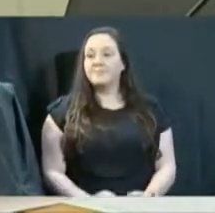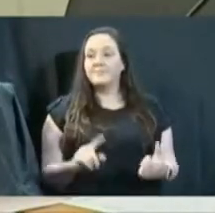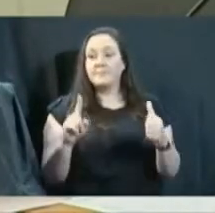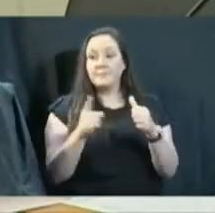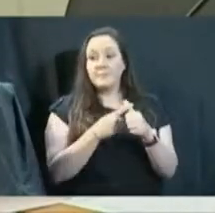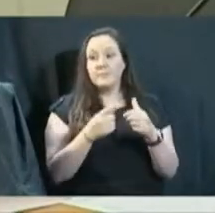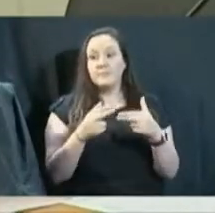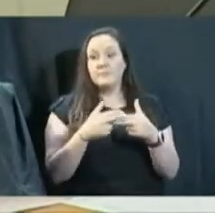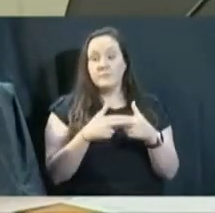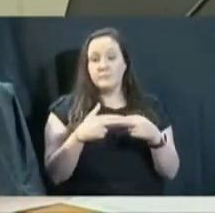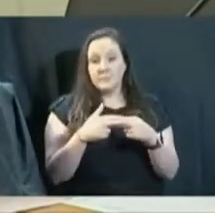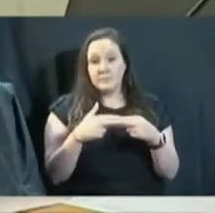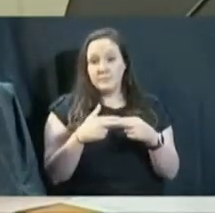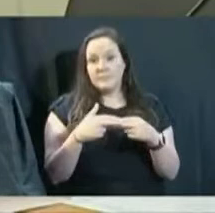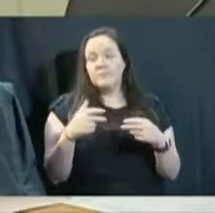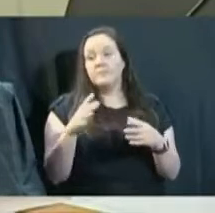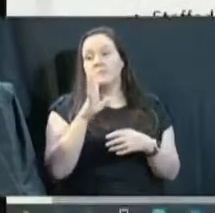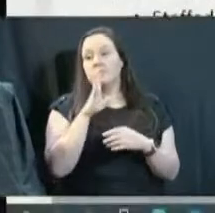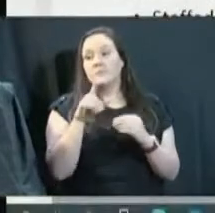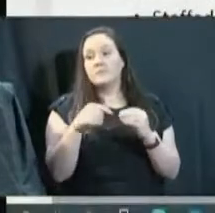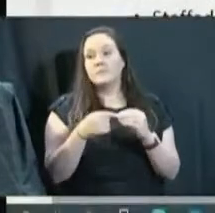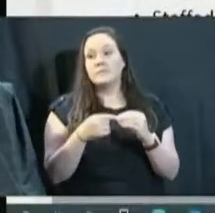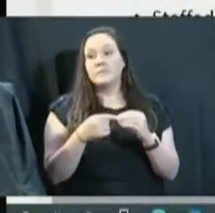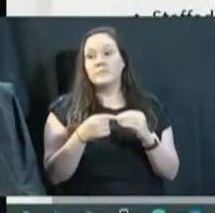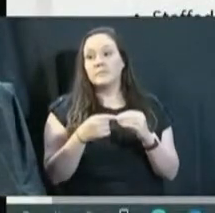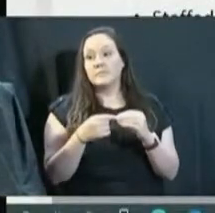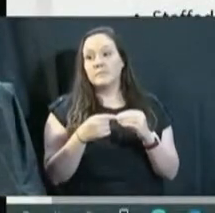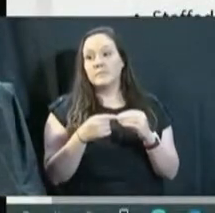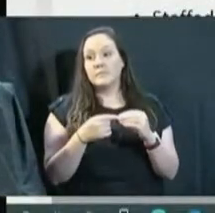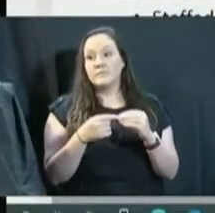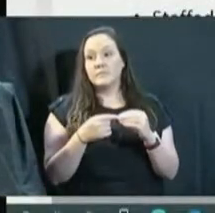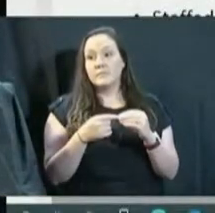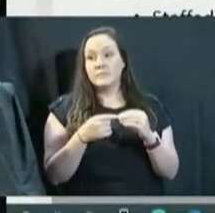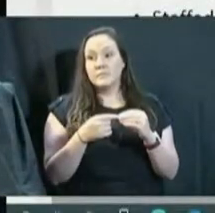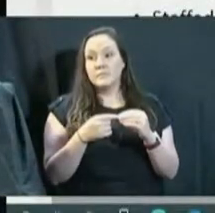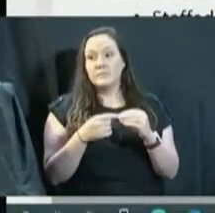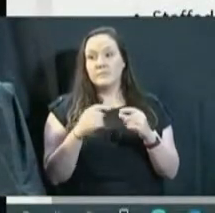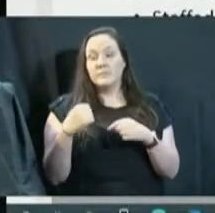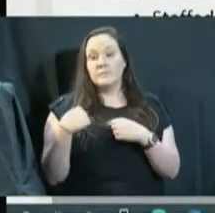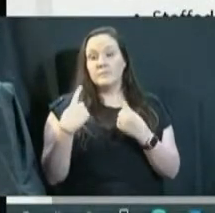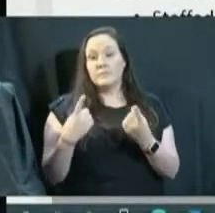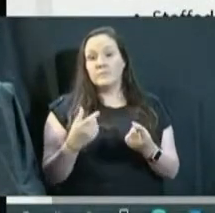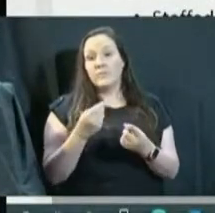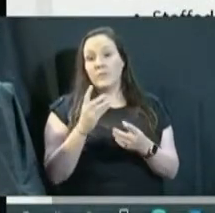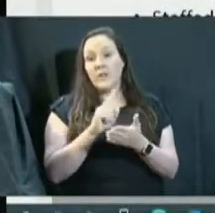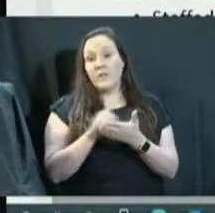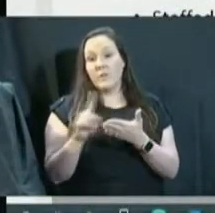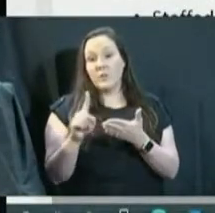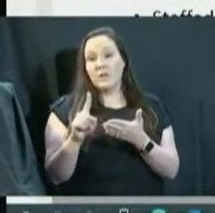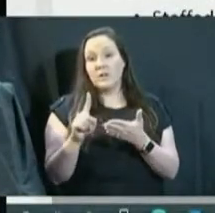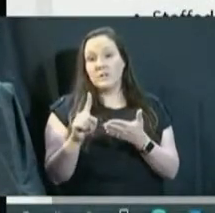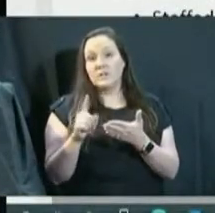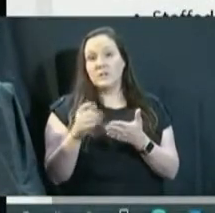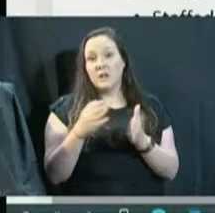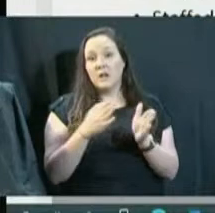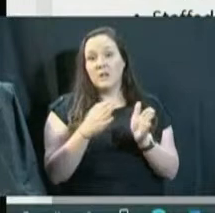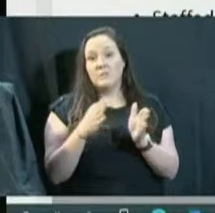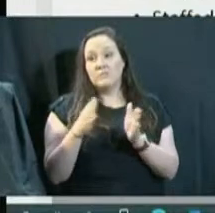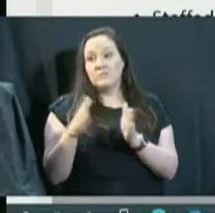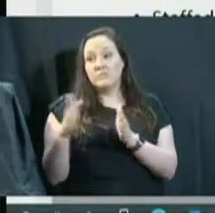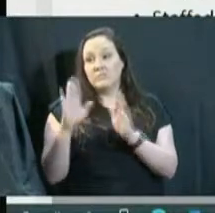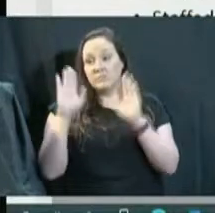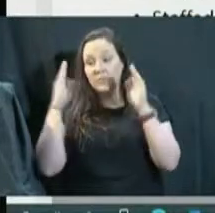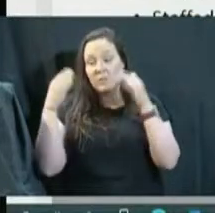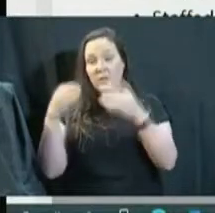slide really just talks about that over the last several weeks, there's been a gradual shift in